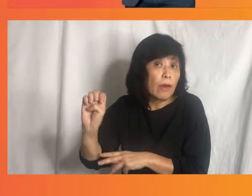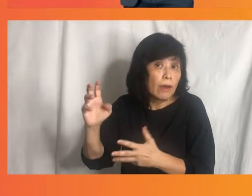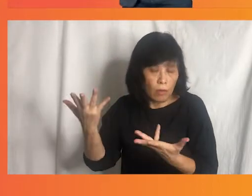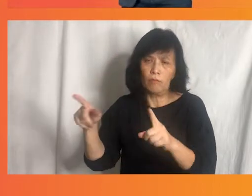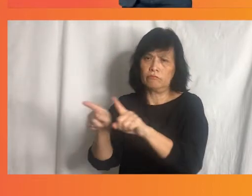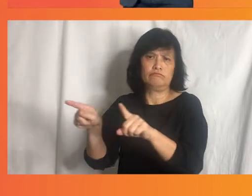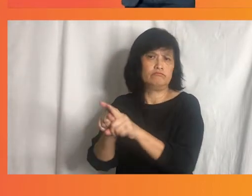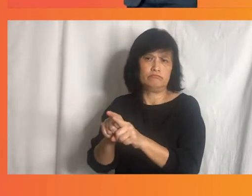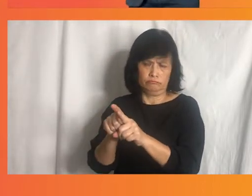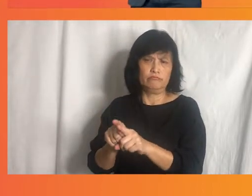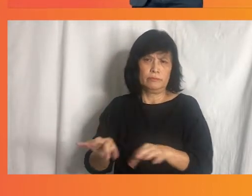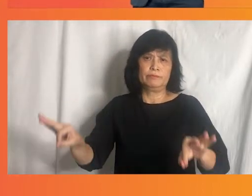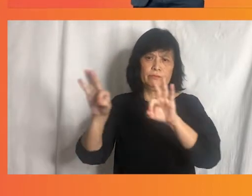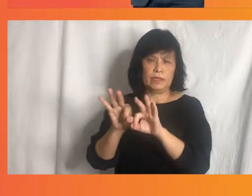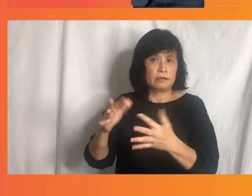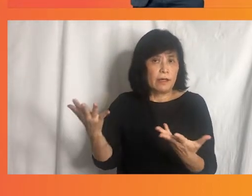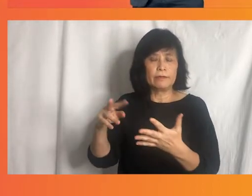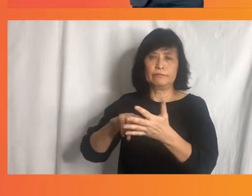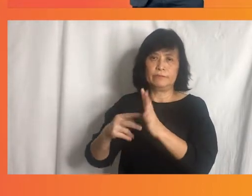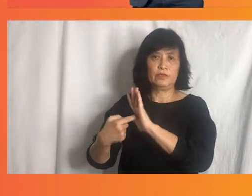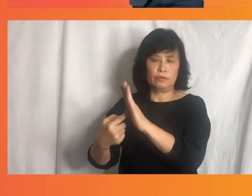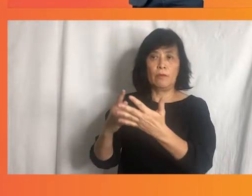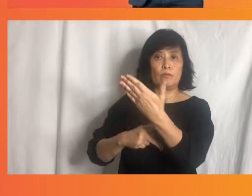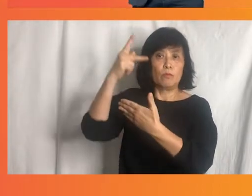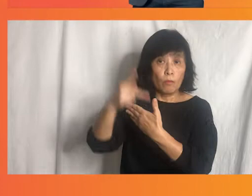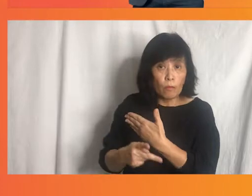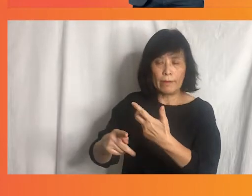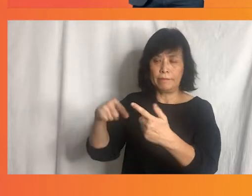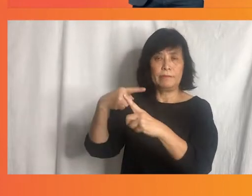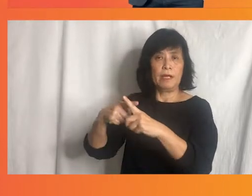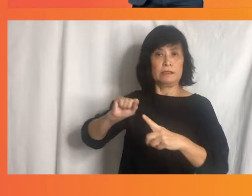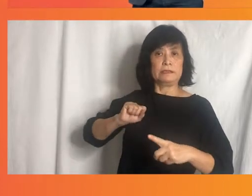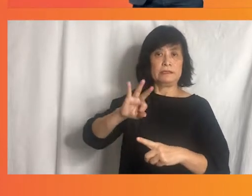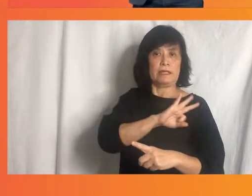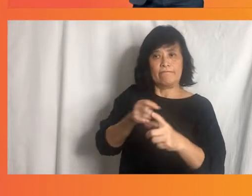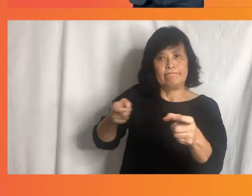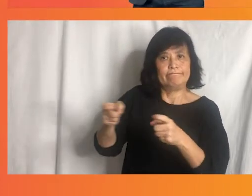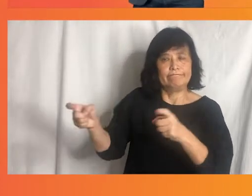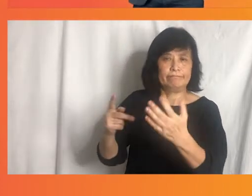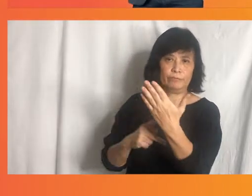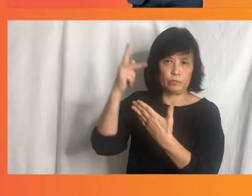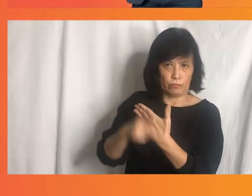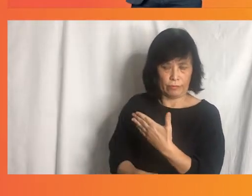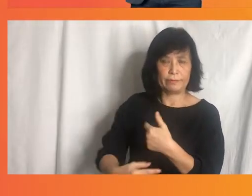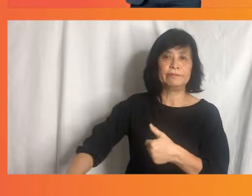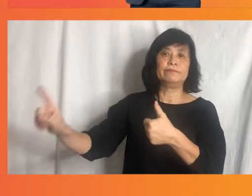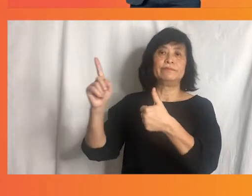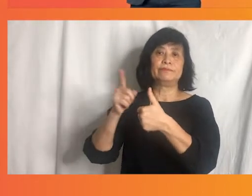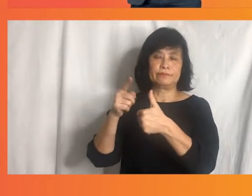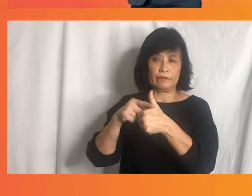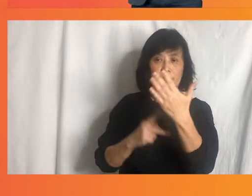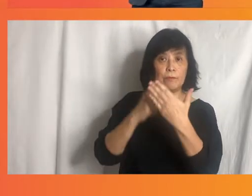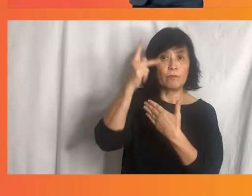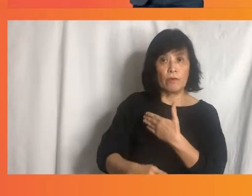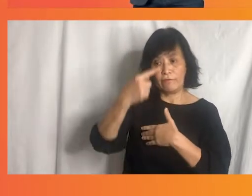For this, I'm referring to programs and the staff managing and running such programs. Firstly, programs